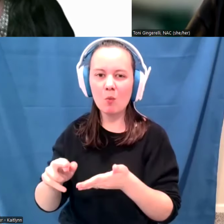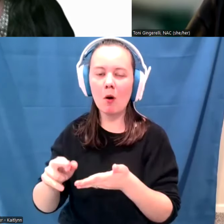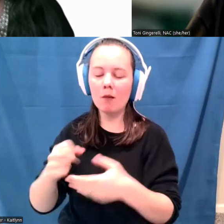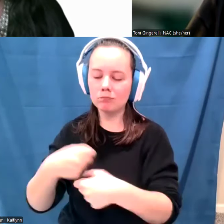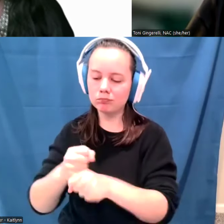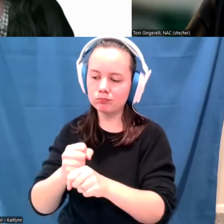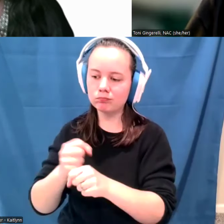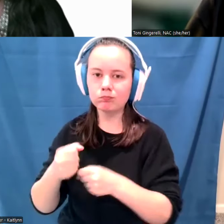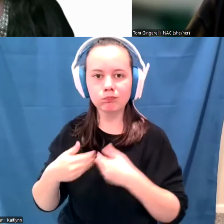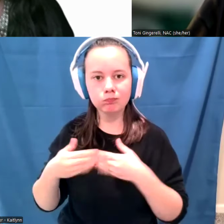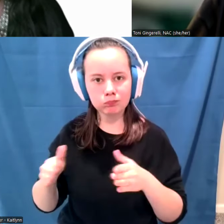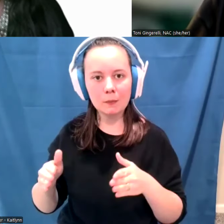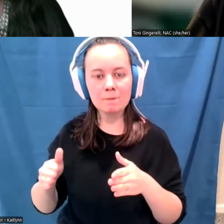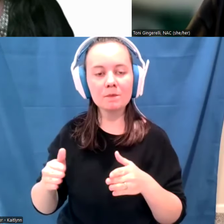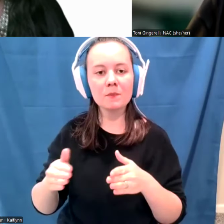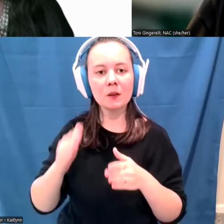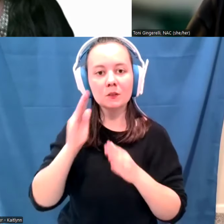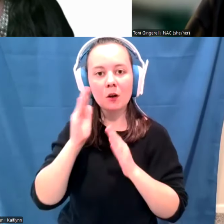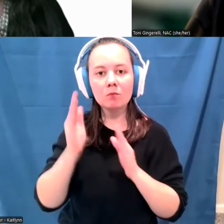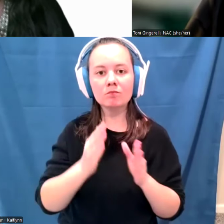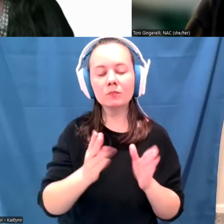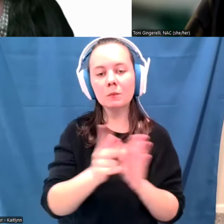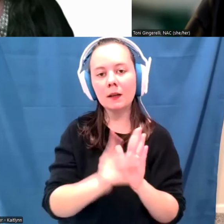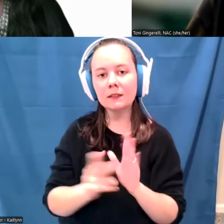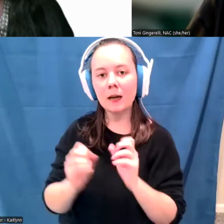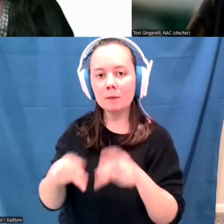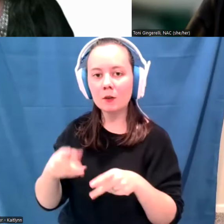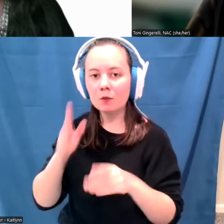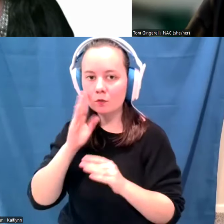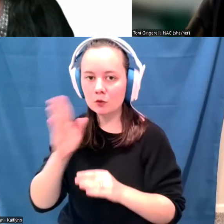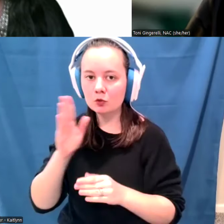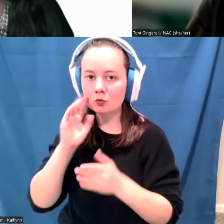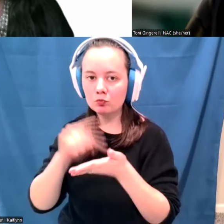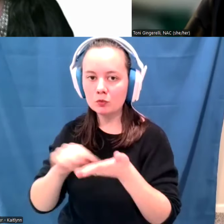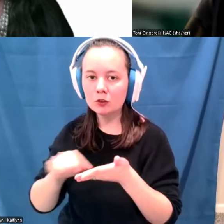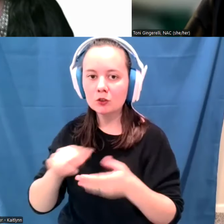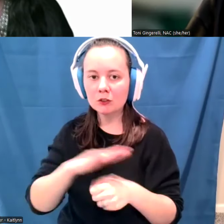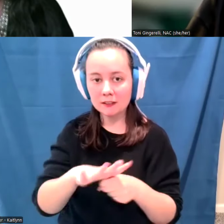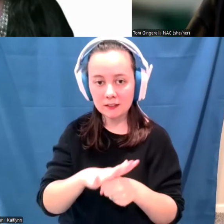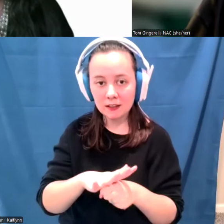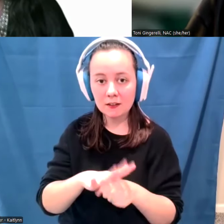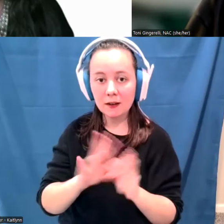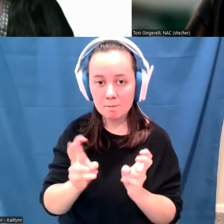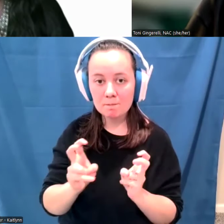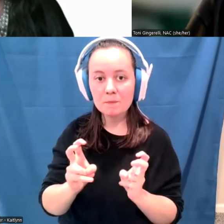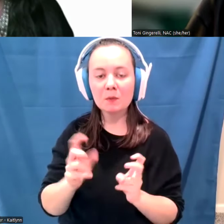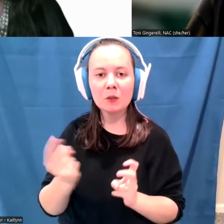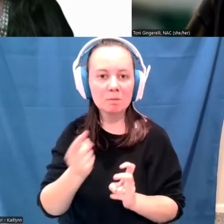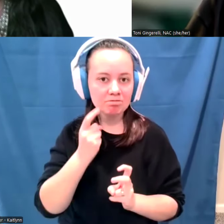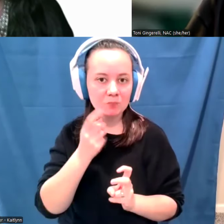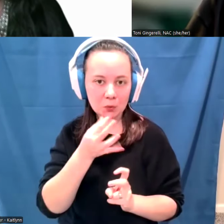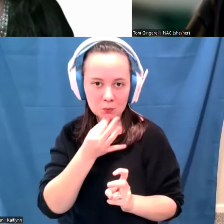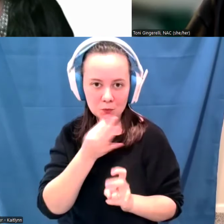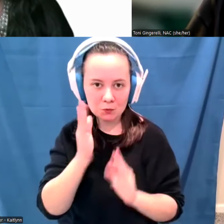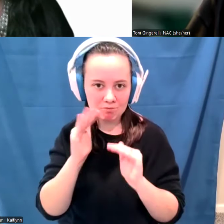policy recommendations and opportunities for future research in this area. So that's something to look out for. I also think